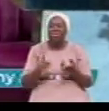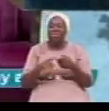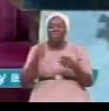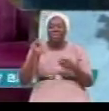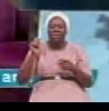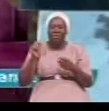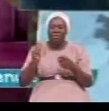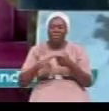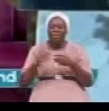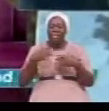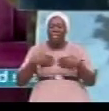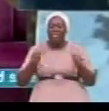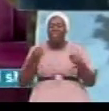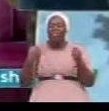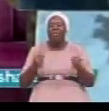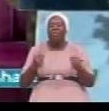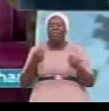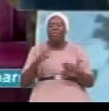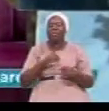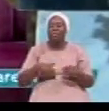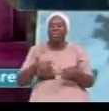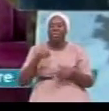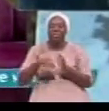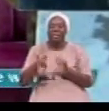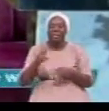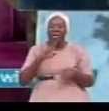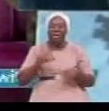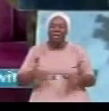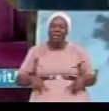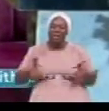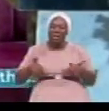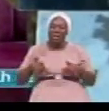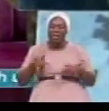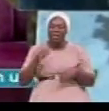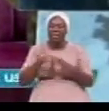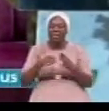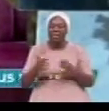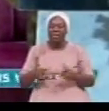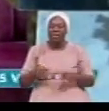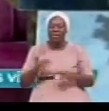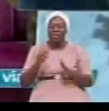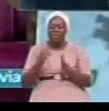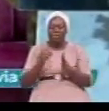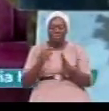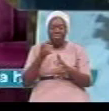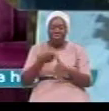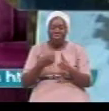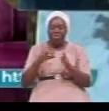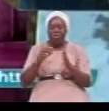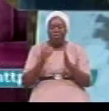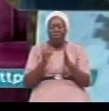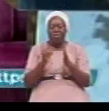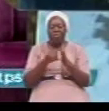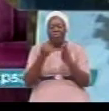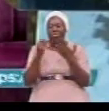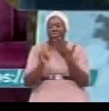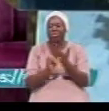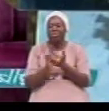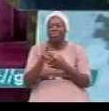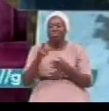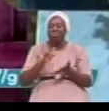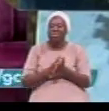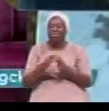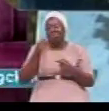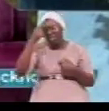healing power of God in my life. In the month of July, I took ill. I had stomach